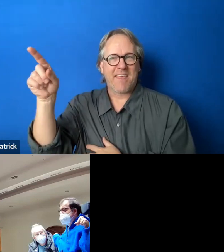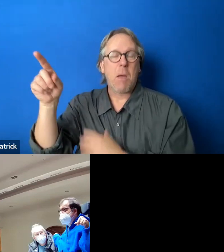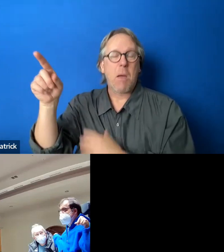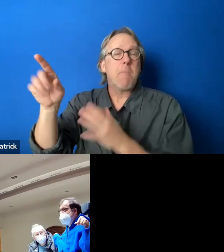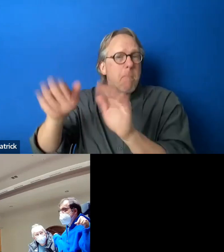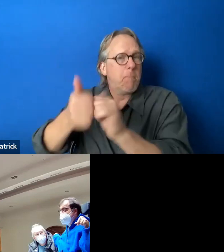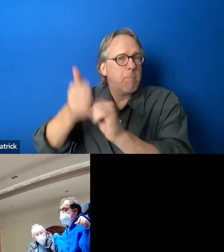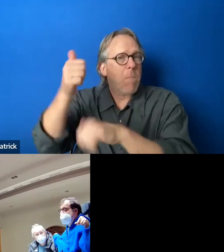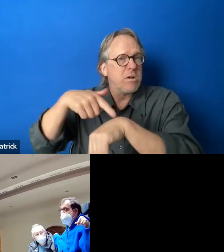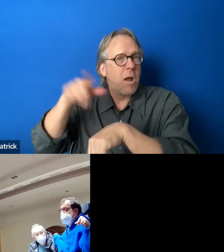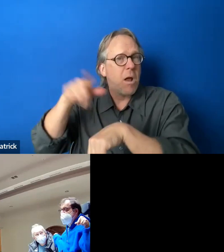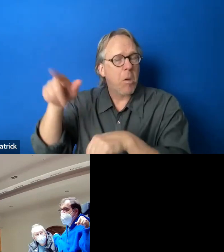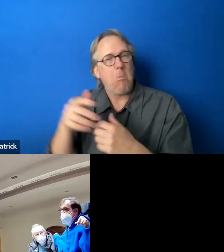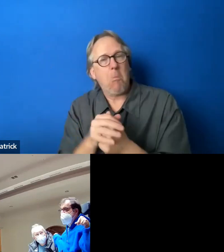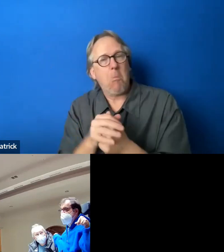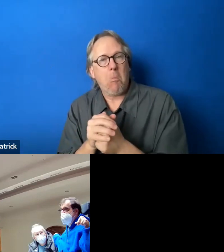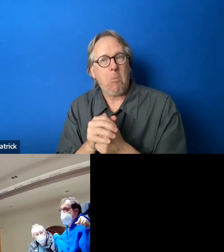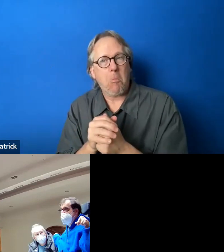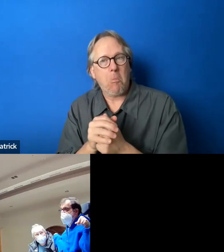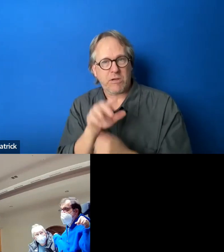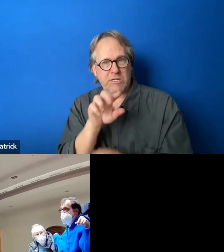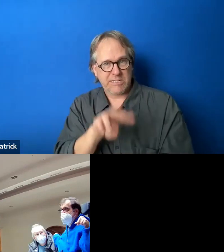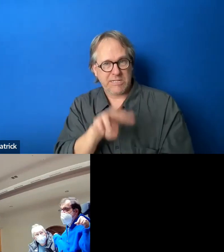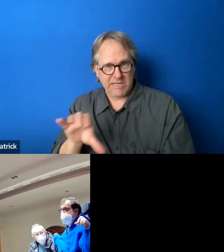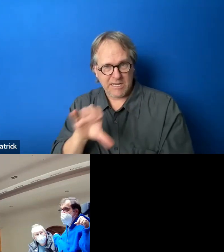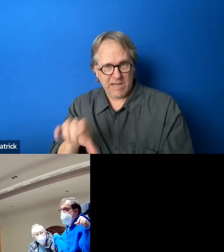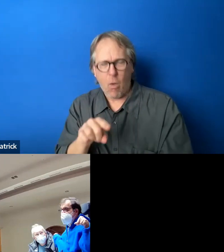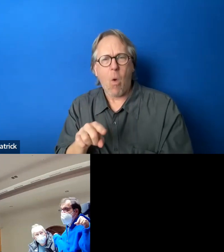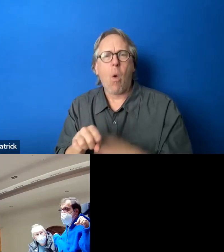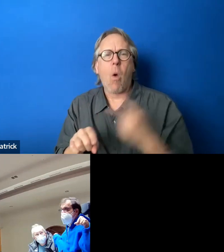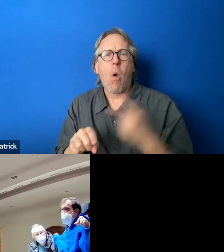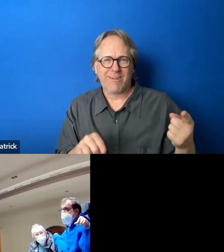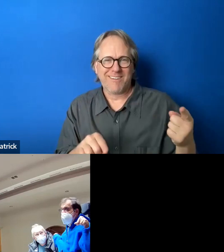people, I think, still think about captions in terms of